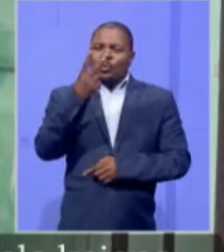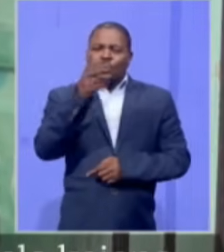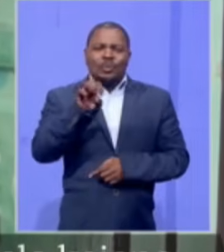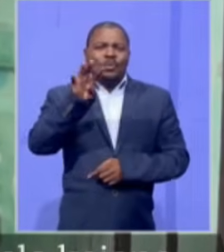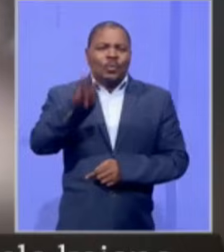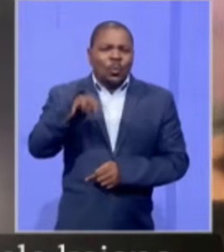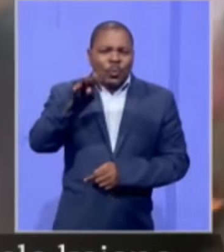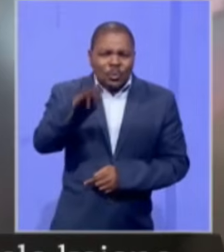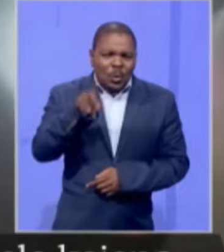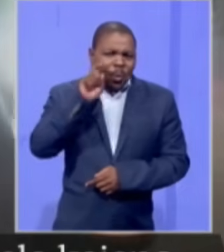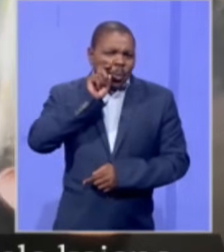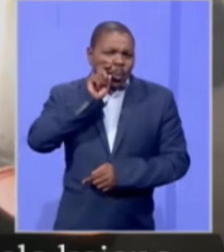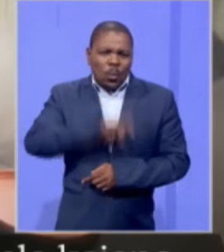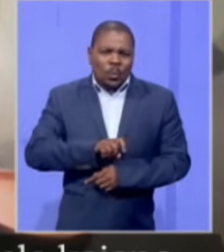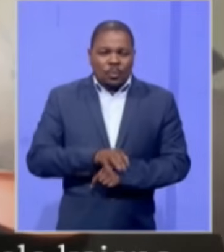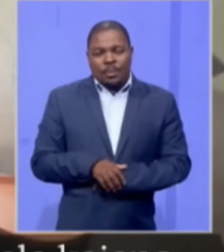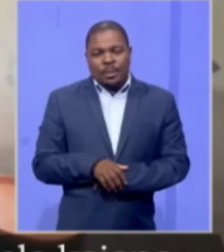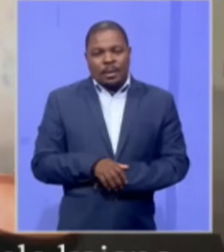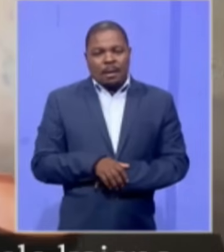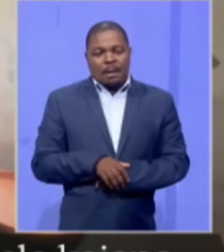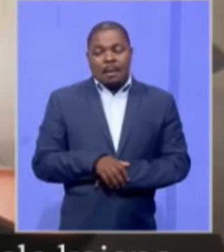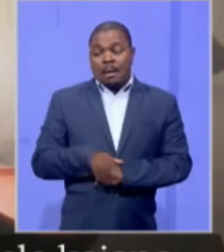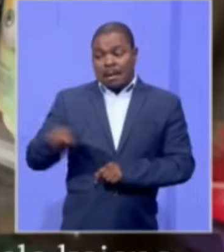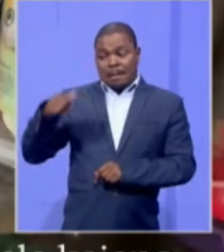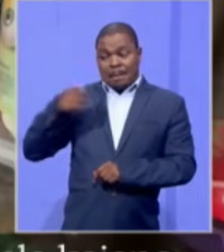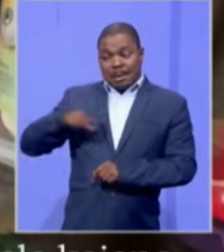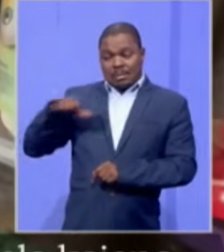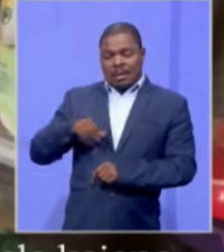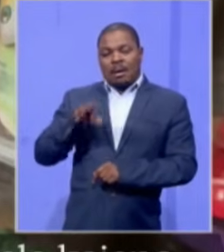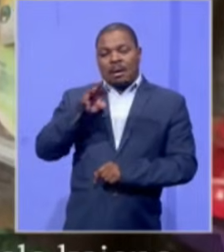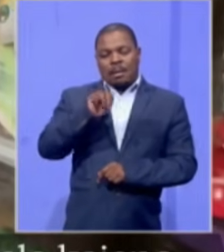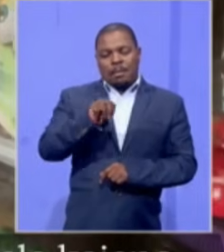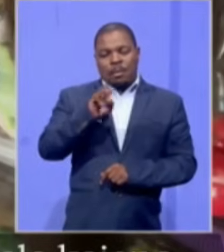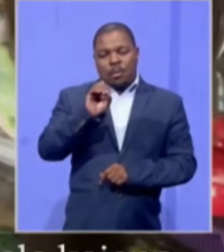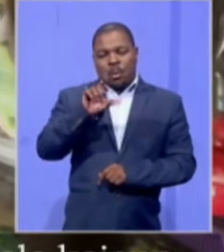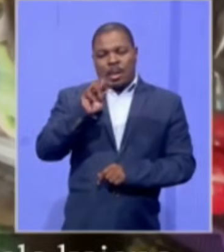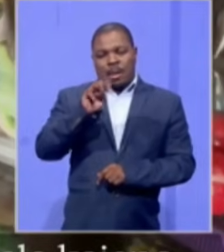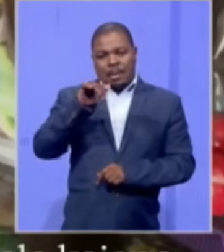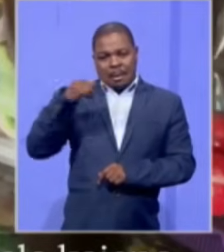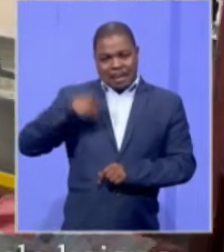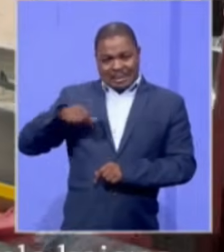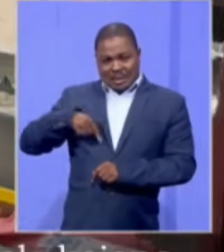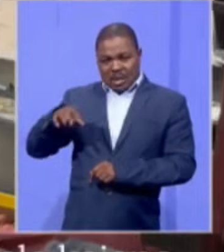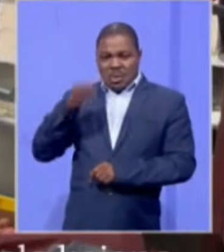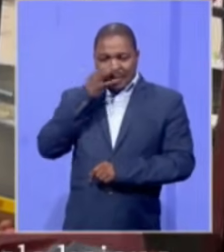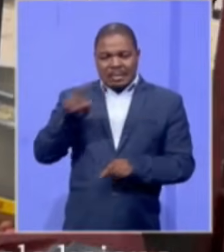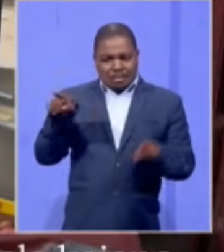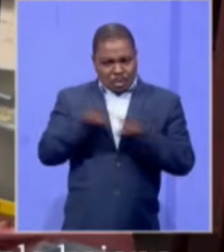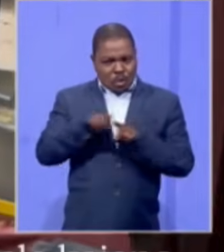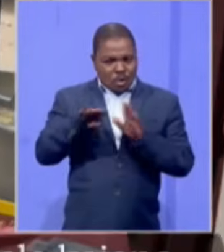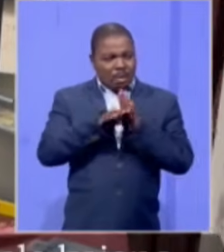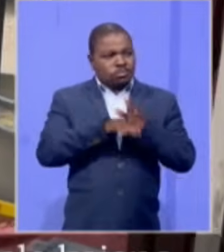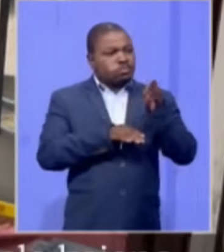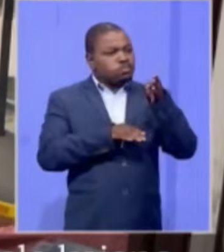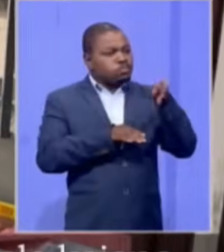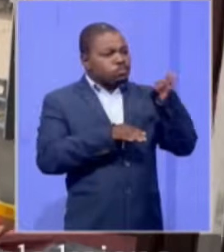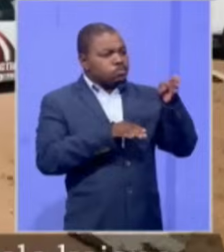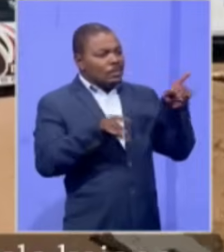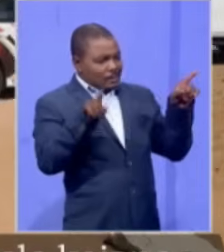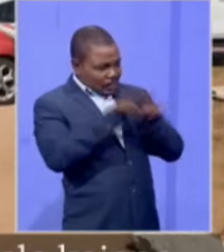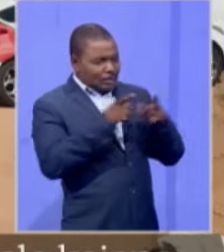dingwe ke tsa kgale. Masepala wa Sedika wa Ngaka Modiri Molema wa re matsholo a mofuta o a tla isiwa le kwa dimasepaleng tse dingwe tse nne tsa